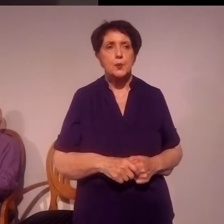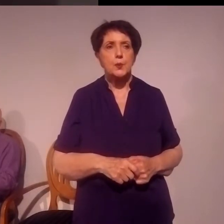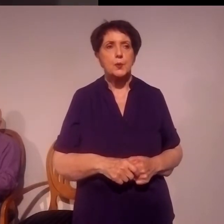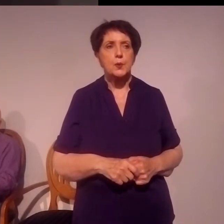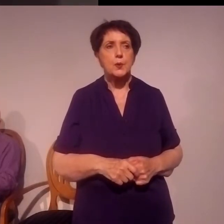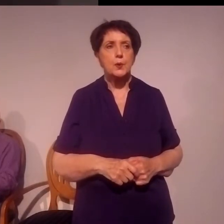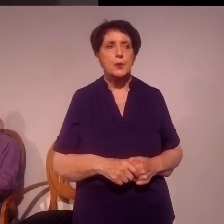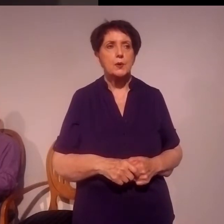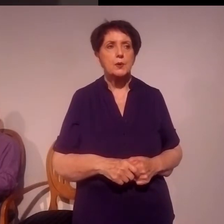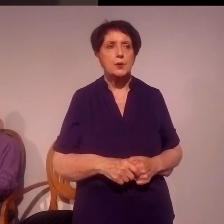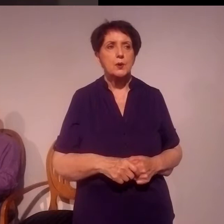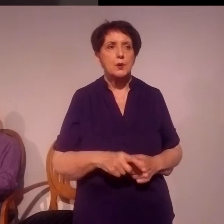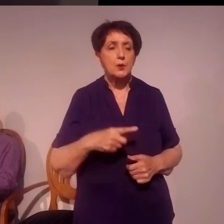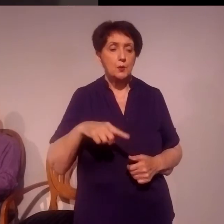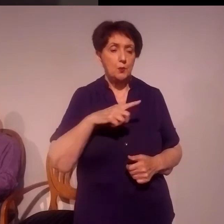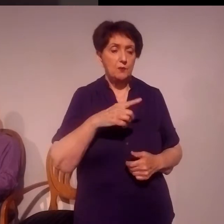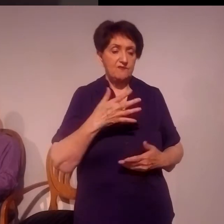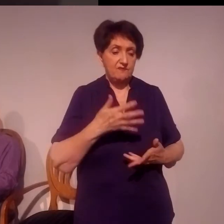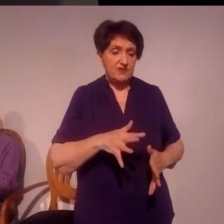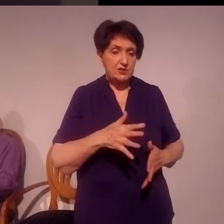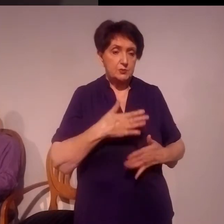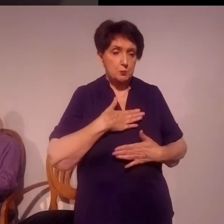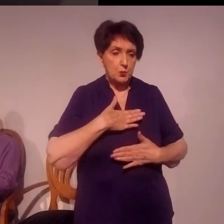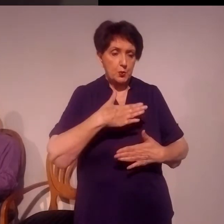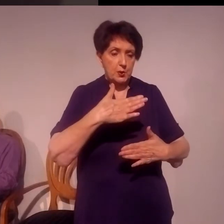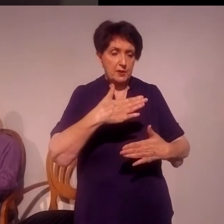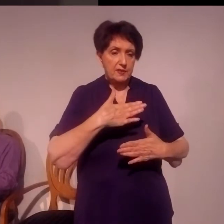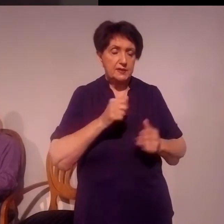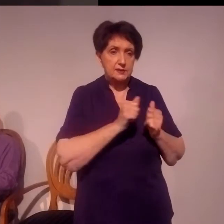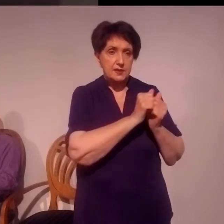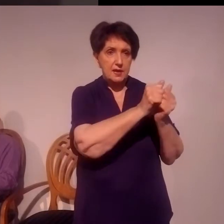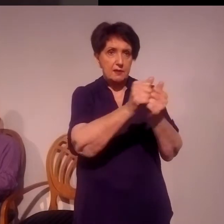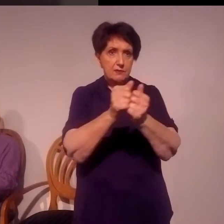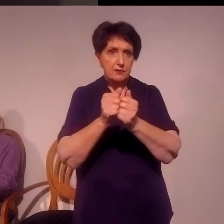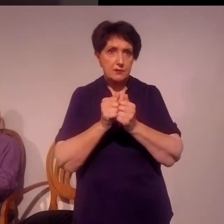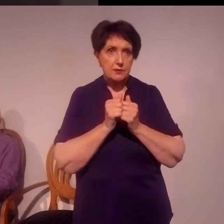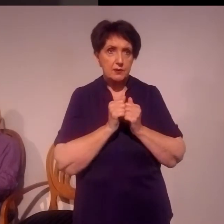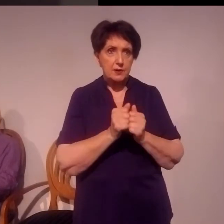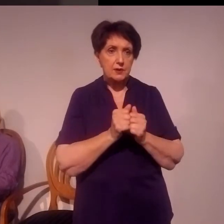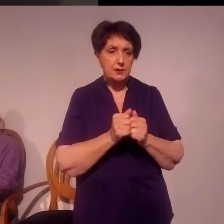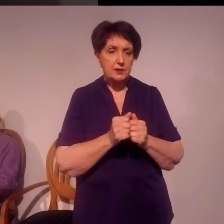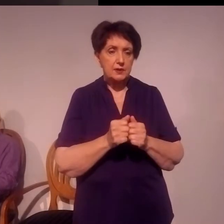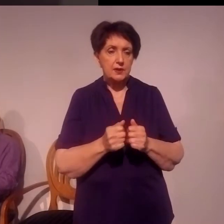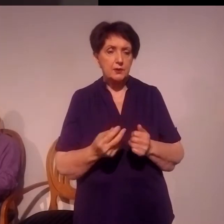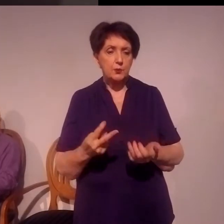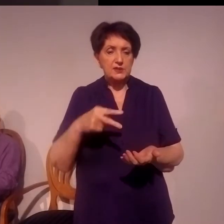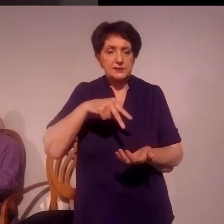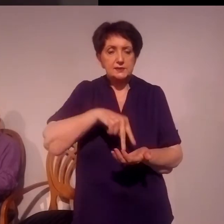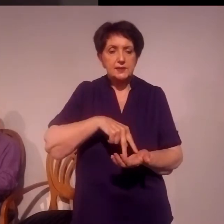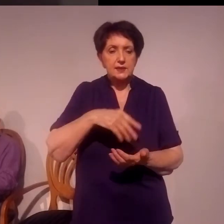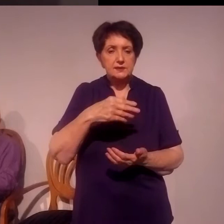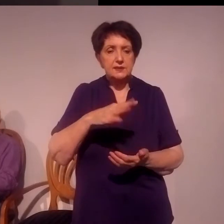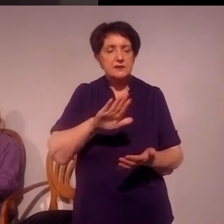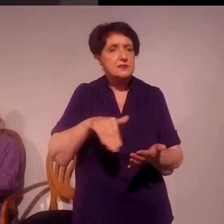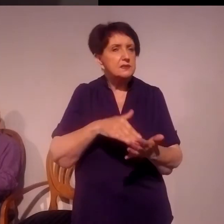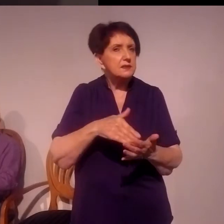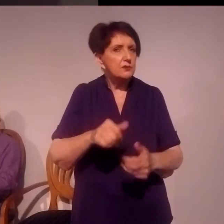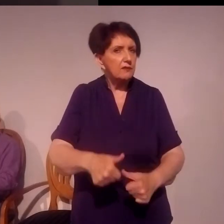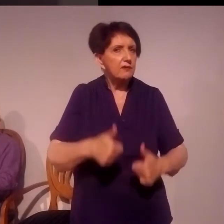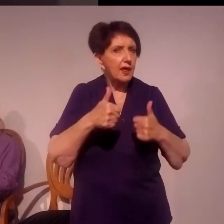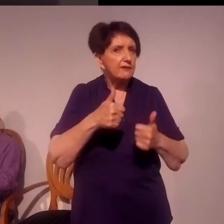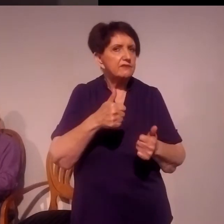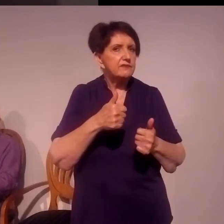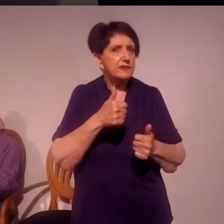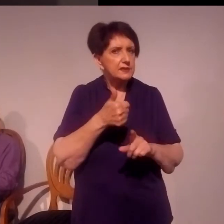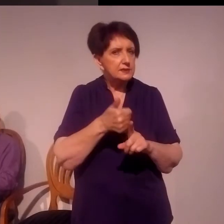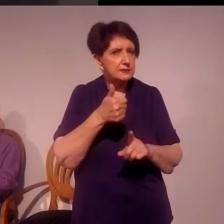And because we have breathed into our center together, and we stand at the center of life itself, these